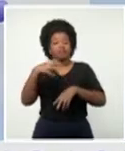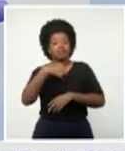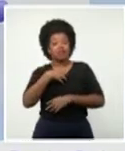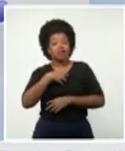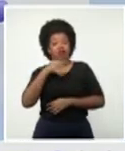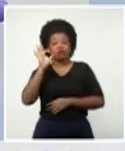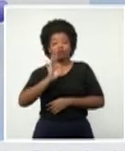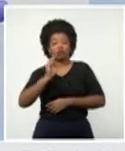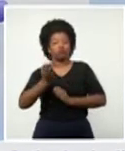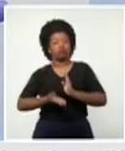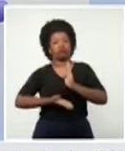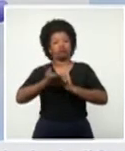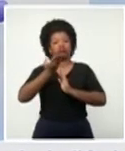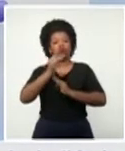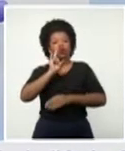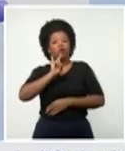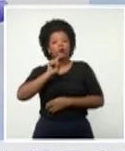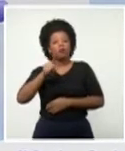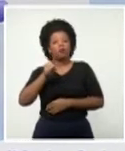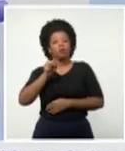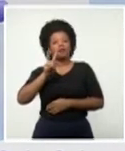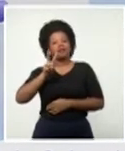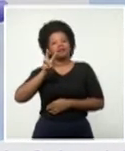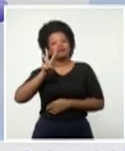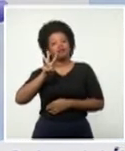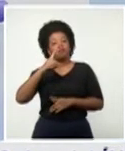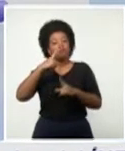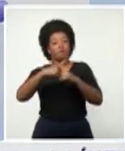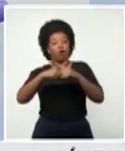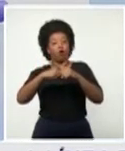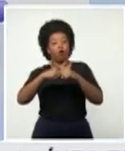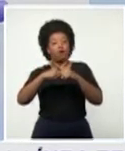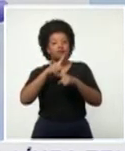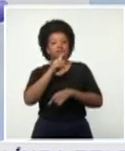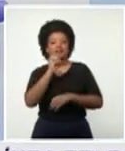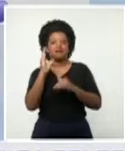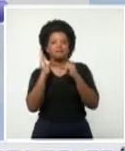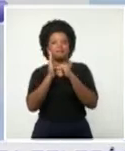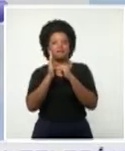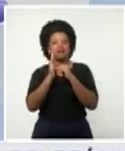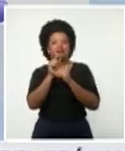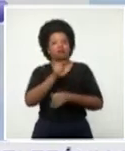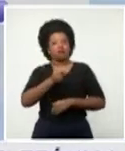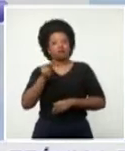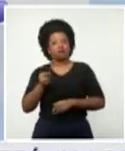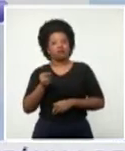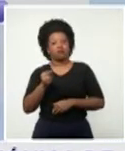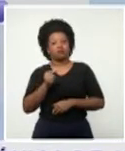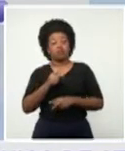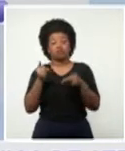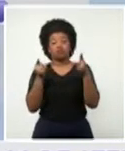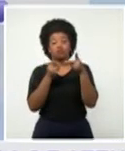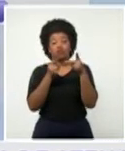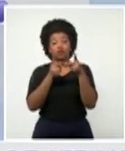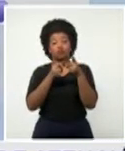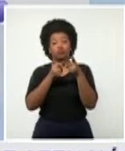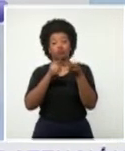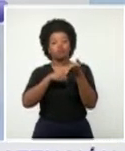the highest rate of confirmed cases per 100,000 inhabitants,